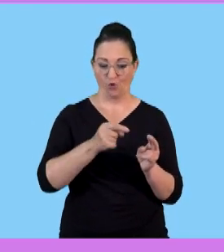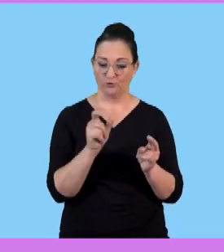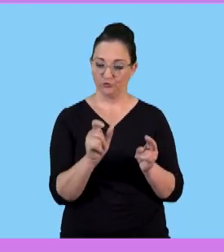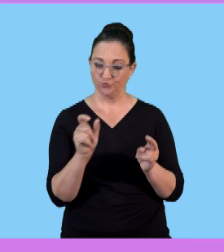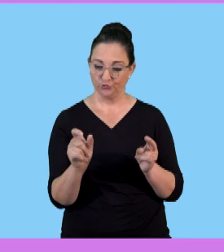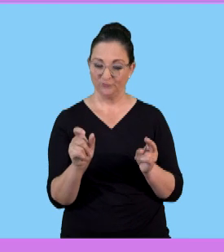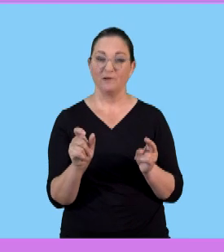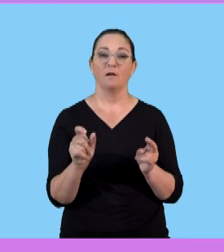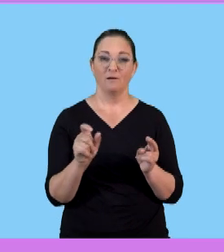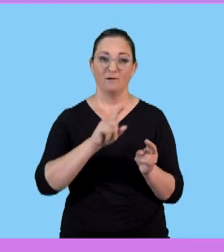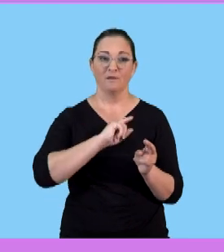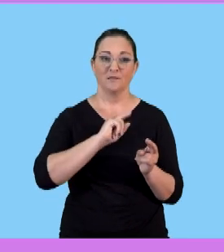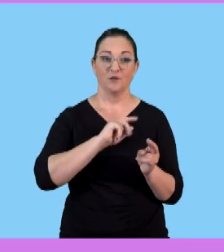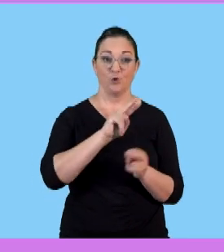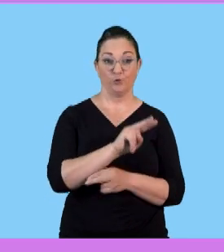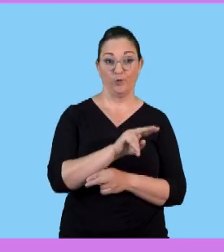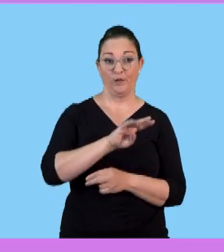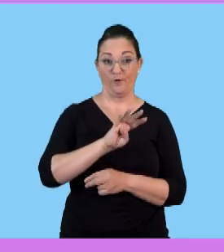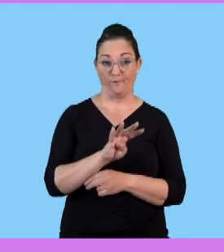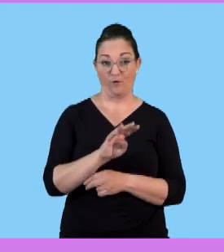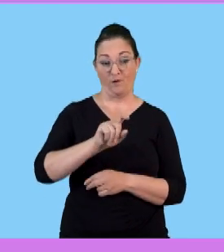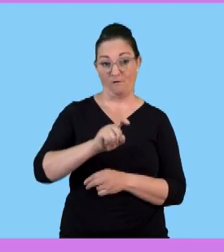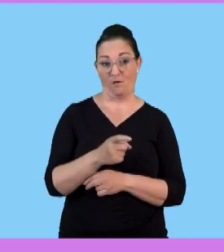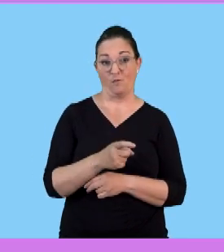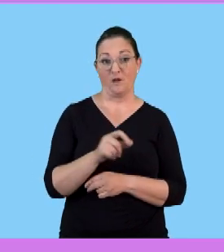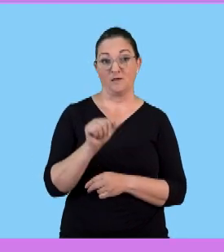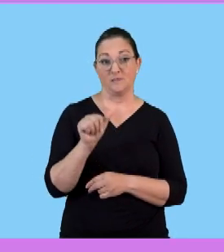places. So therefore, I will indicate that this is